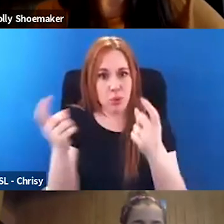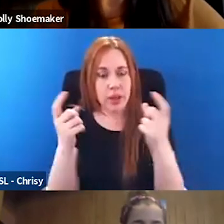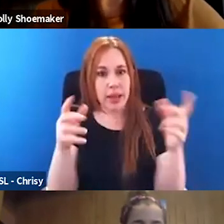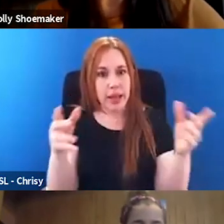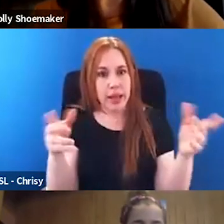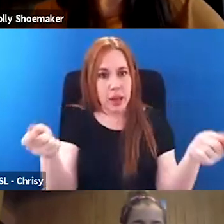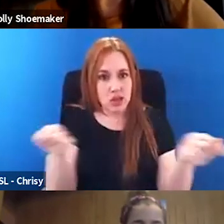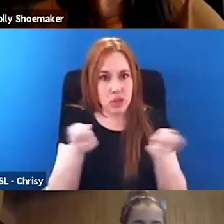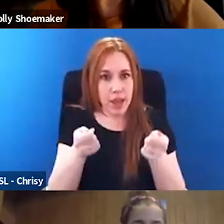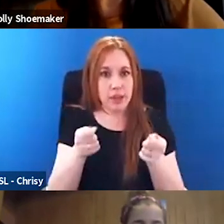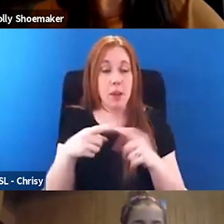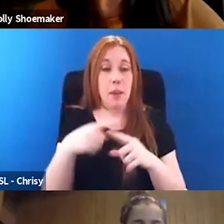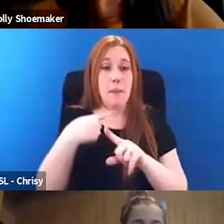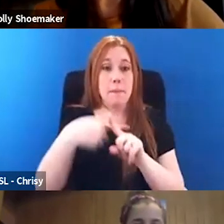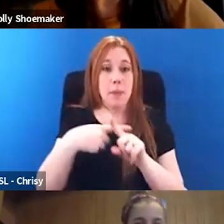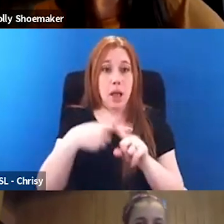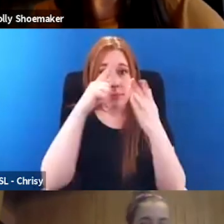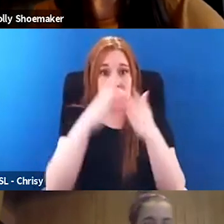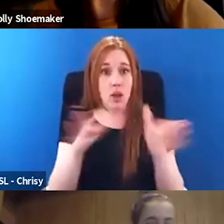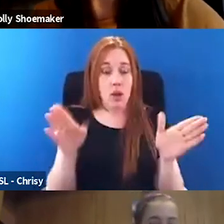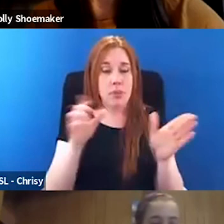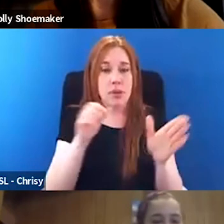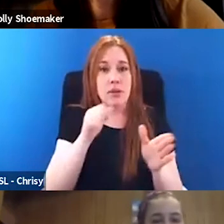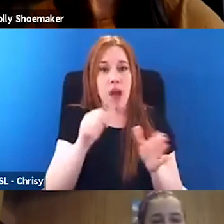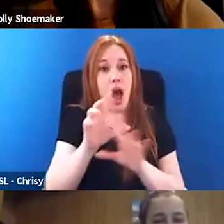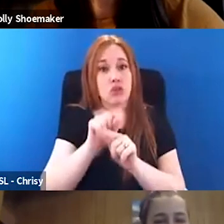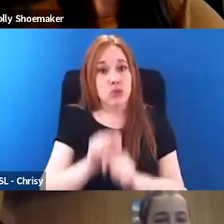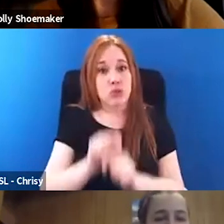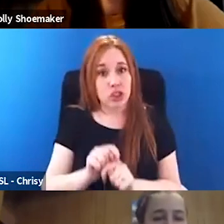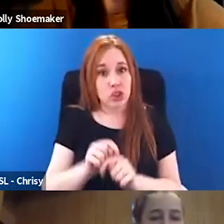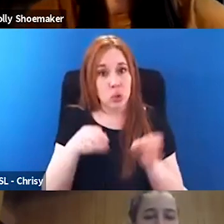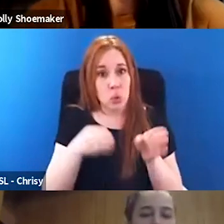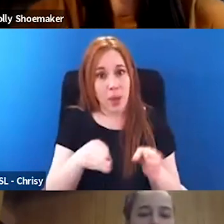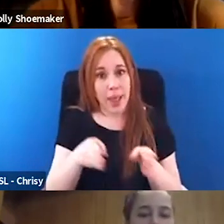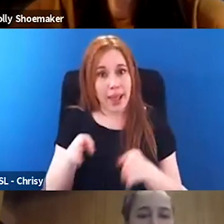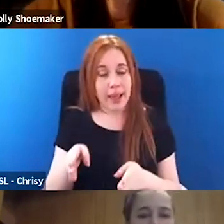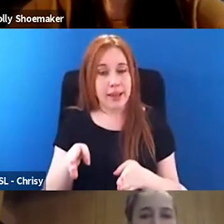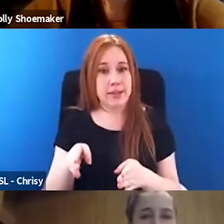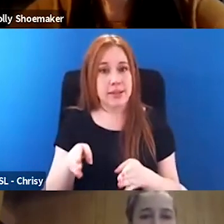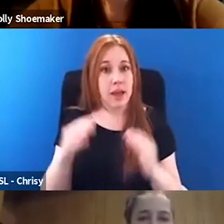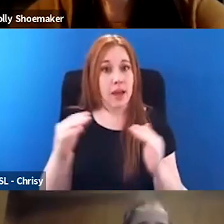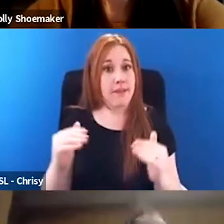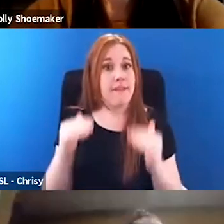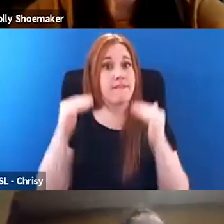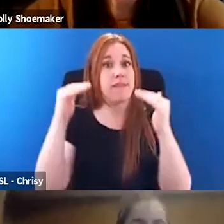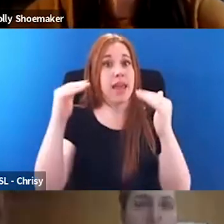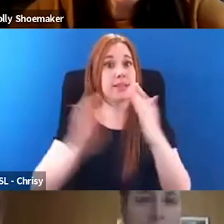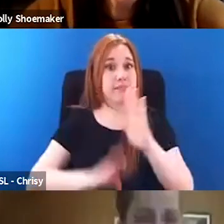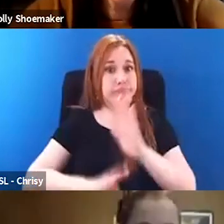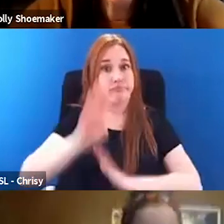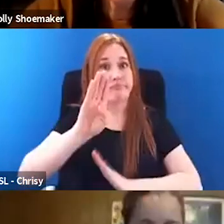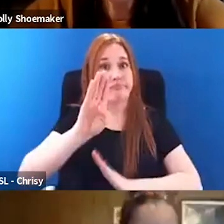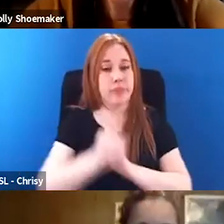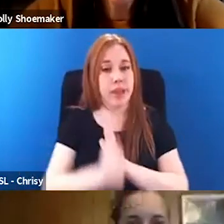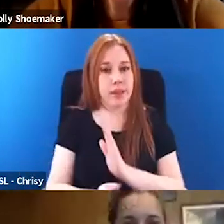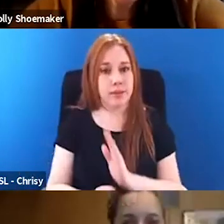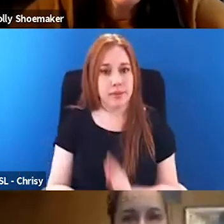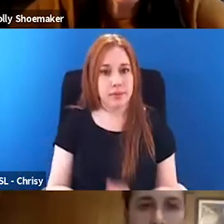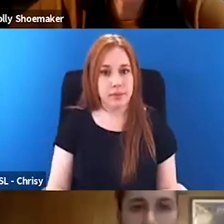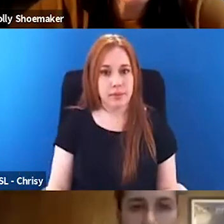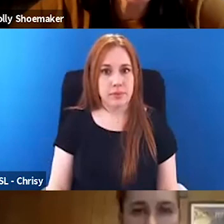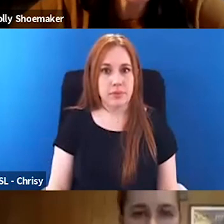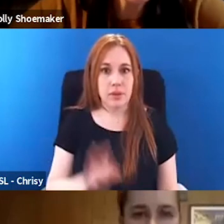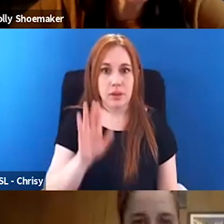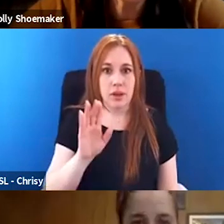being open to maybe non-traditional ways of advancing talent as well. And then just